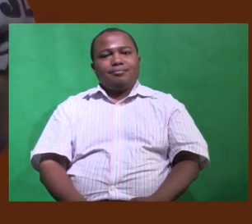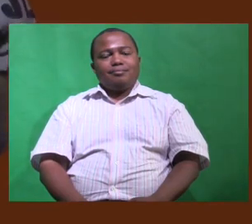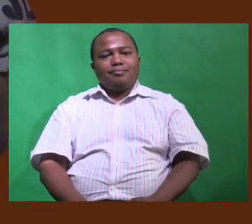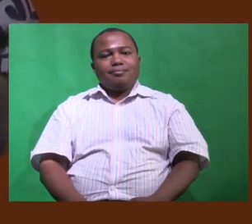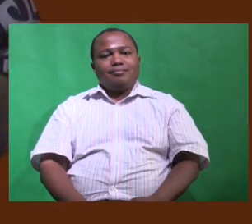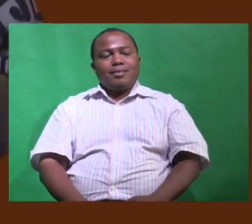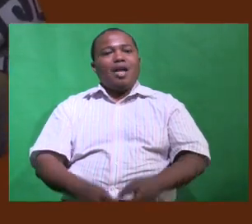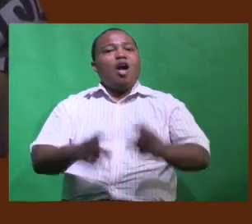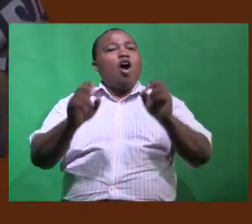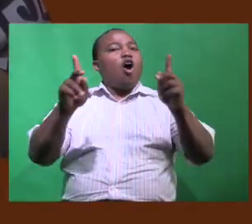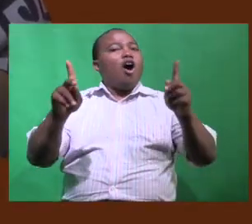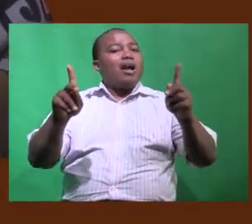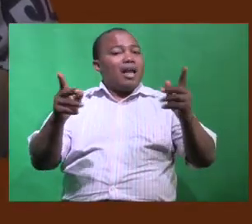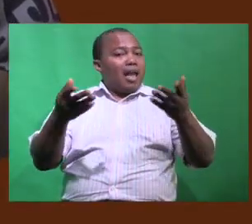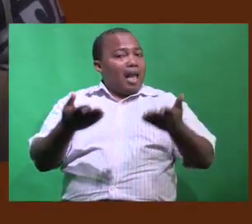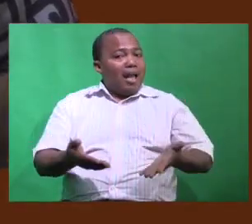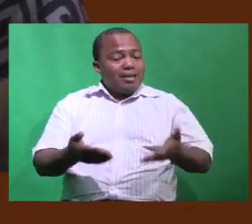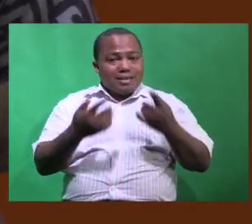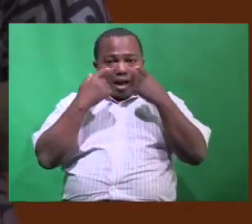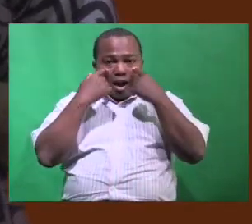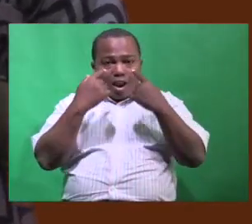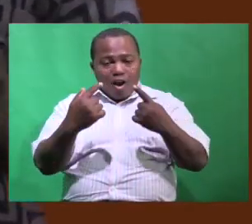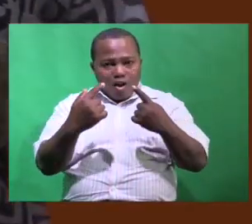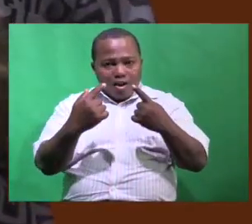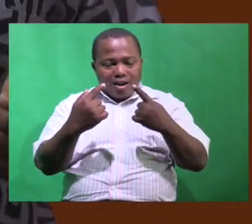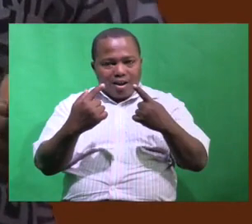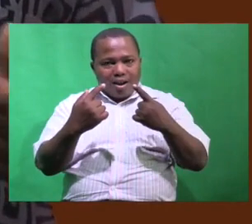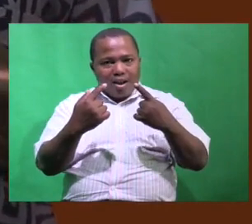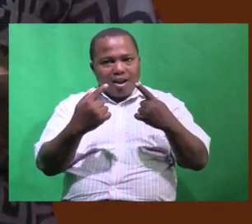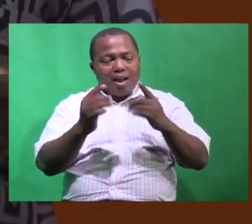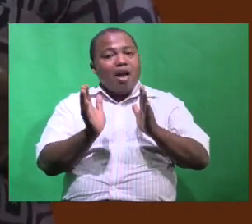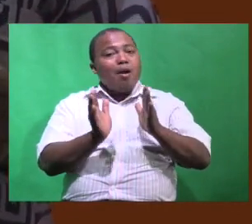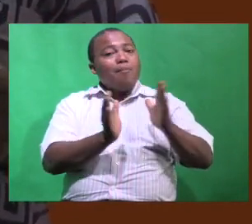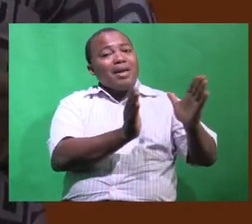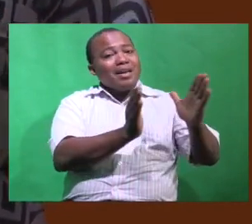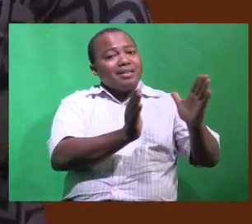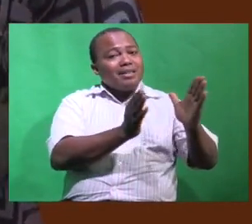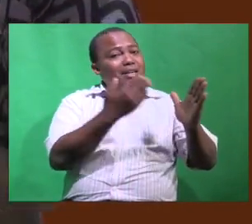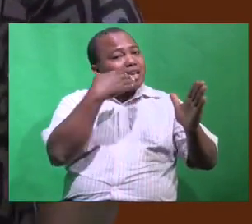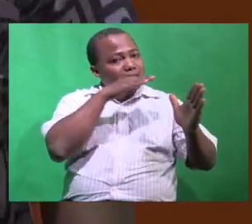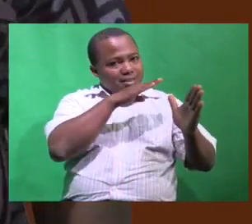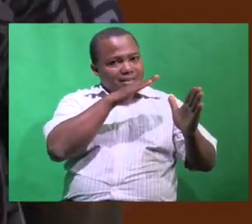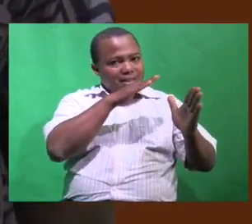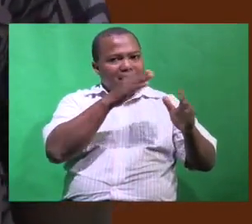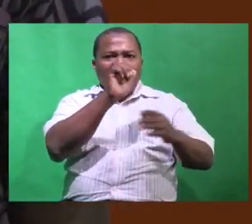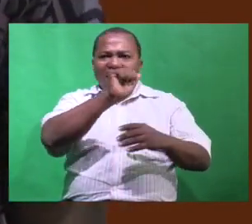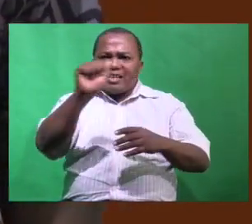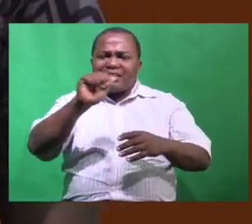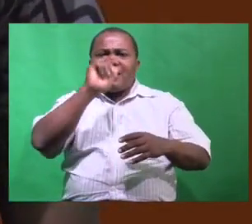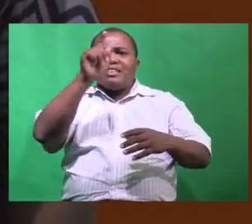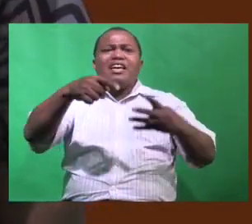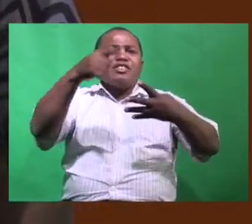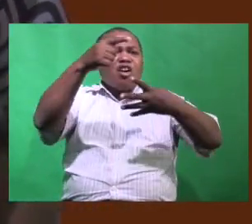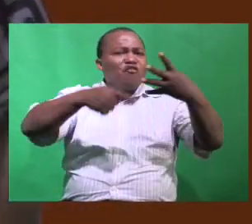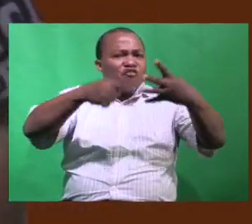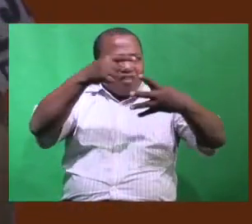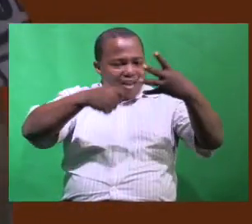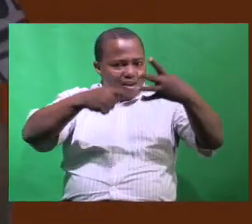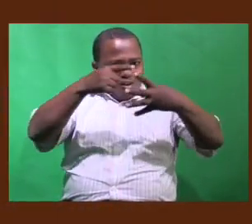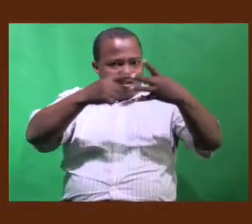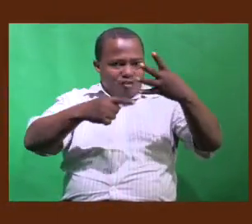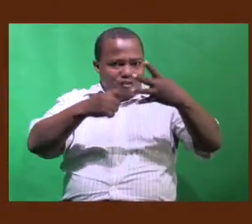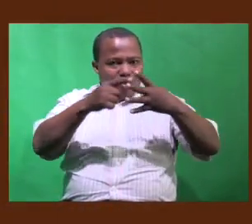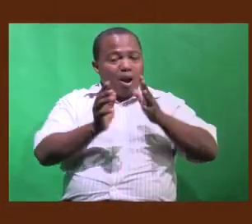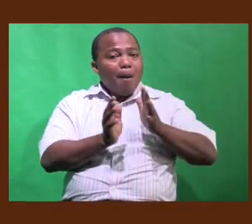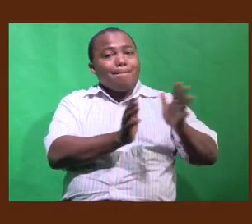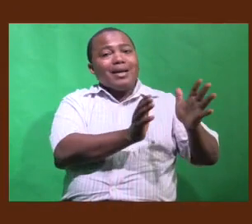Okay, let us look the basic adjusting entry. There are 4 basic adjusting entry.